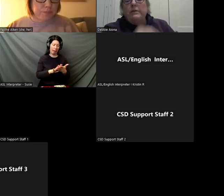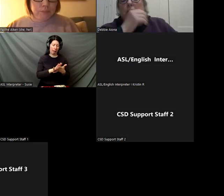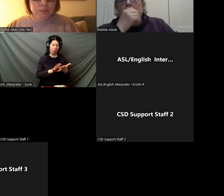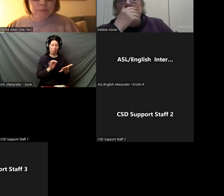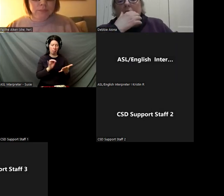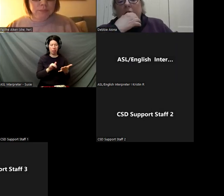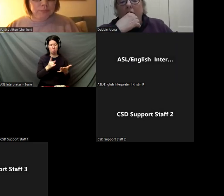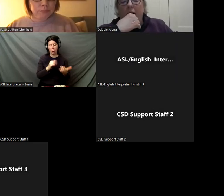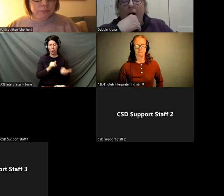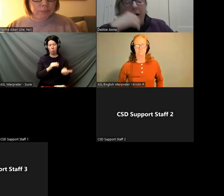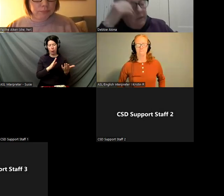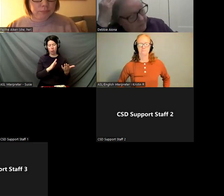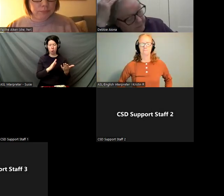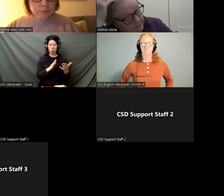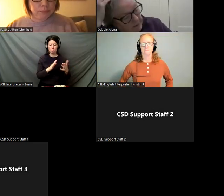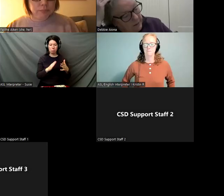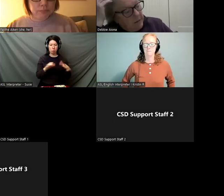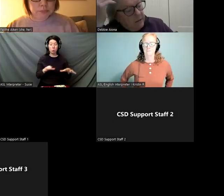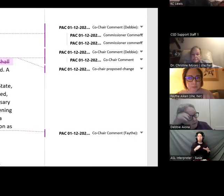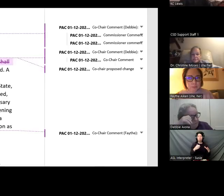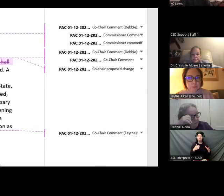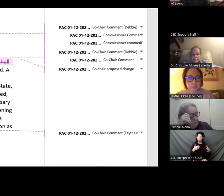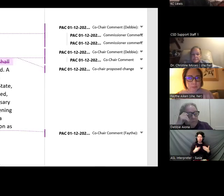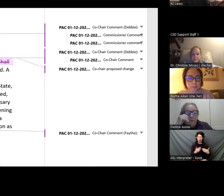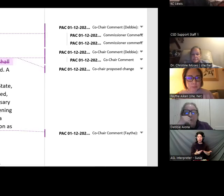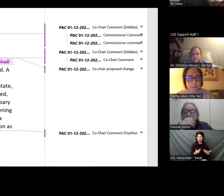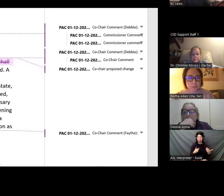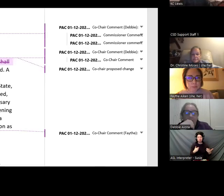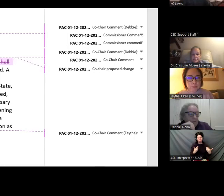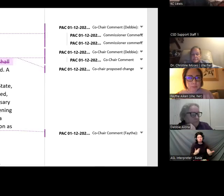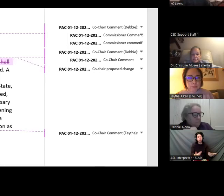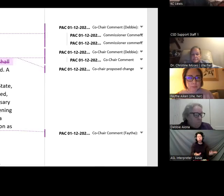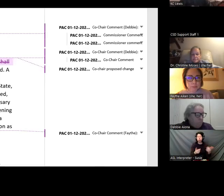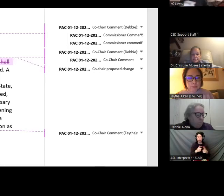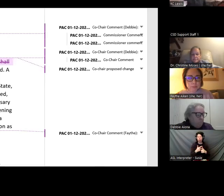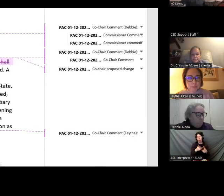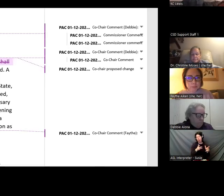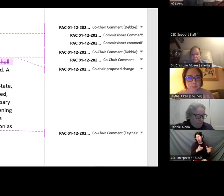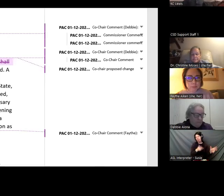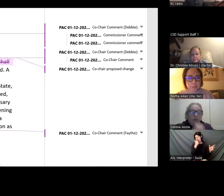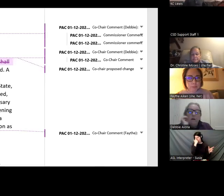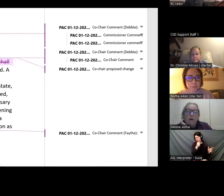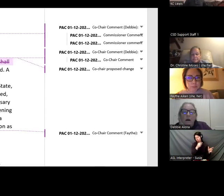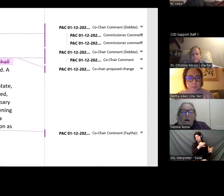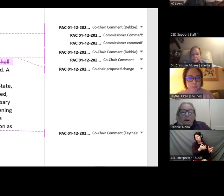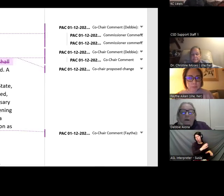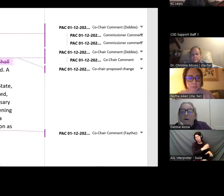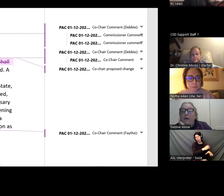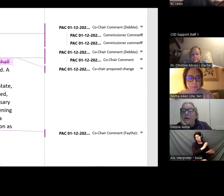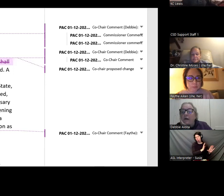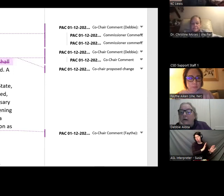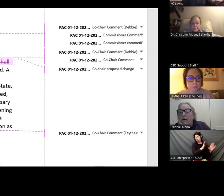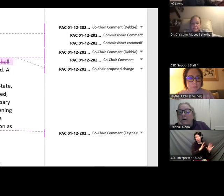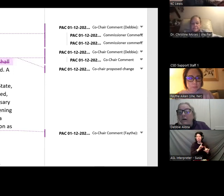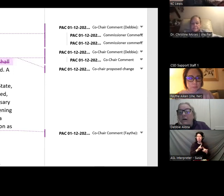a way to get things done and move on and to kind of leave it up to the future powers that be.